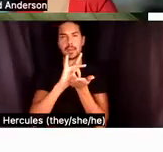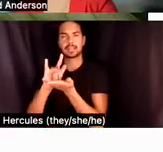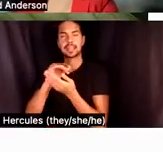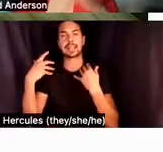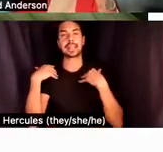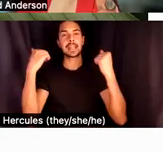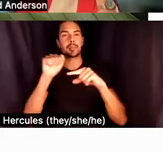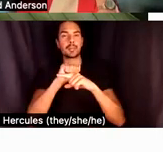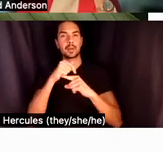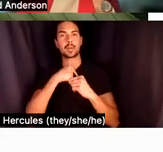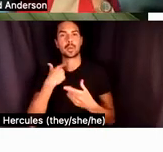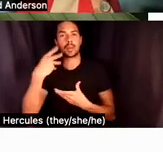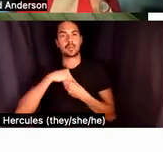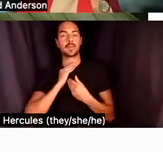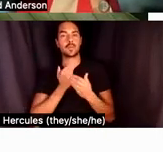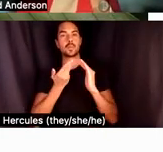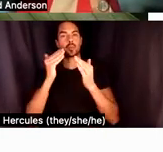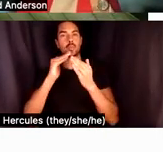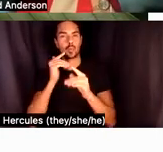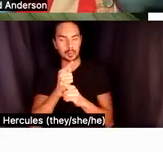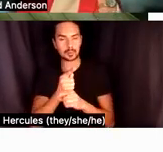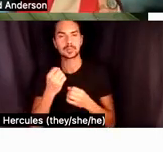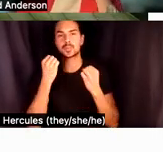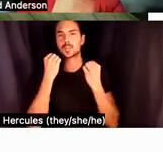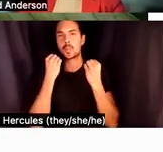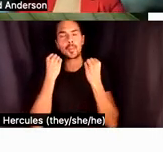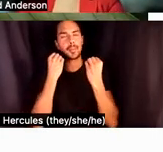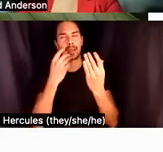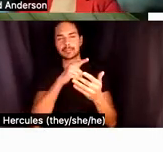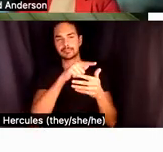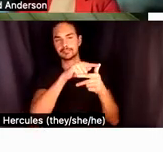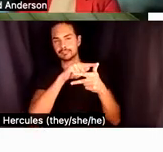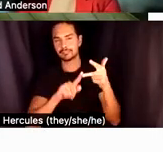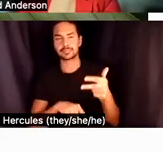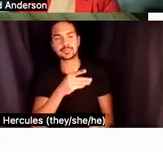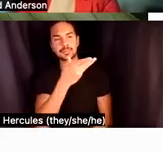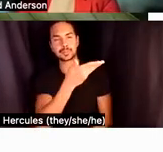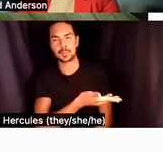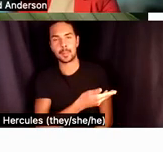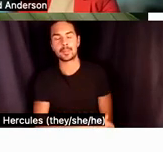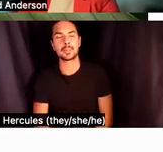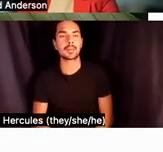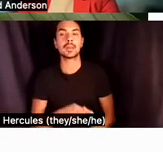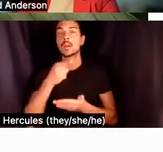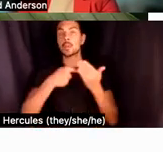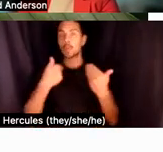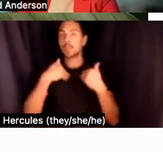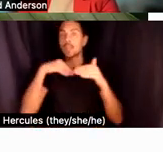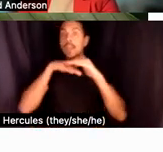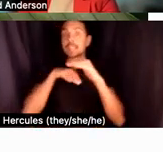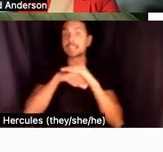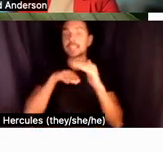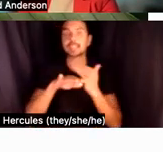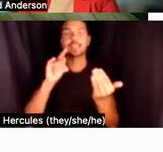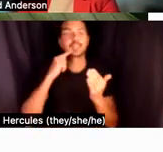our community? And so many communities have them, right? Thinking of, what we have access to here, include, like the